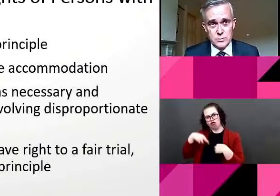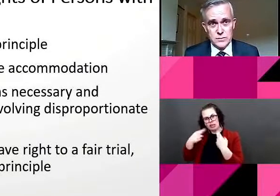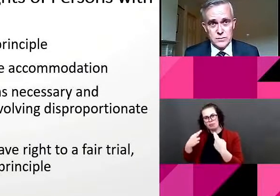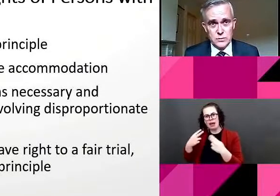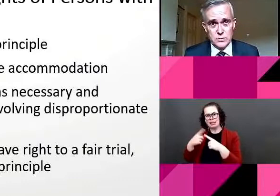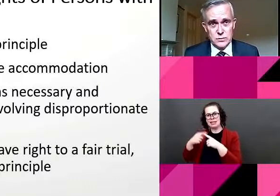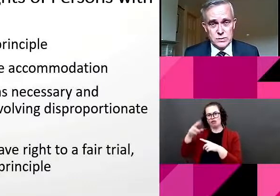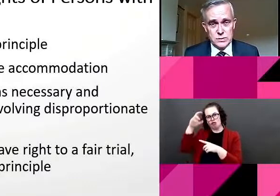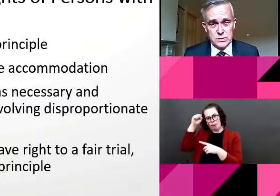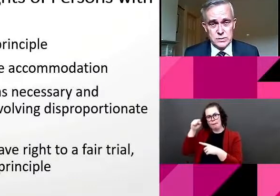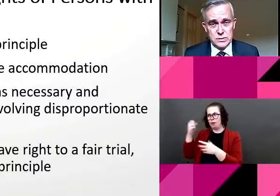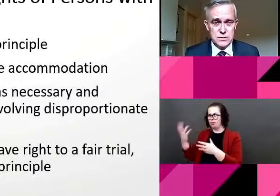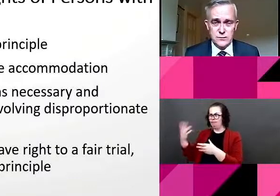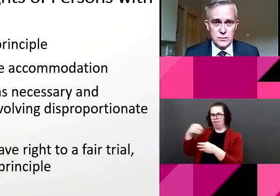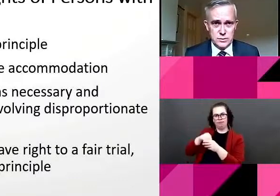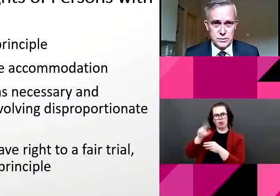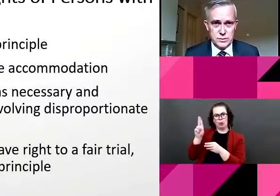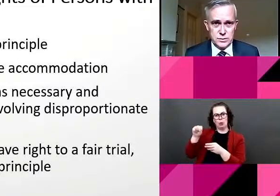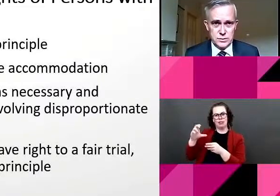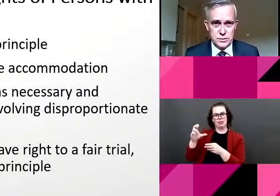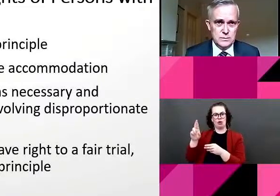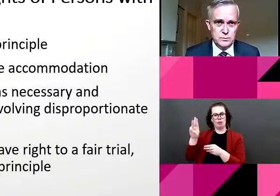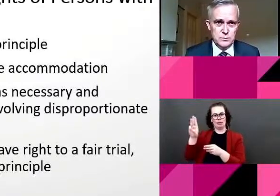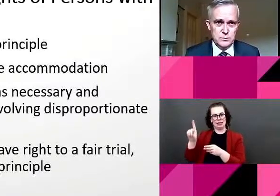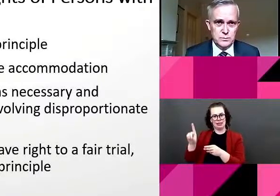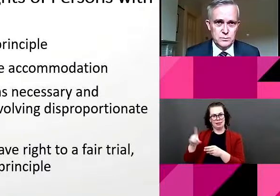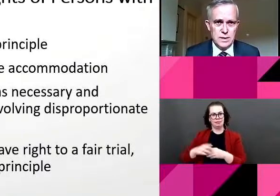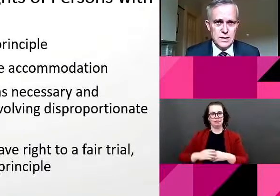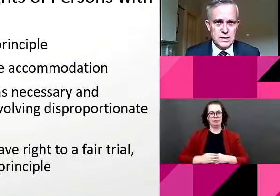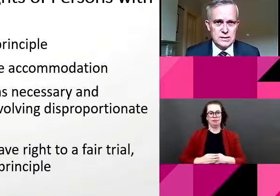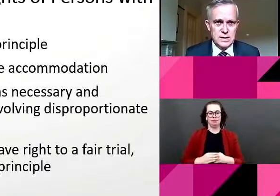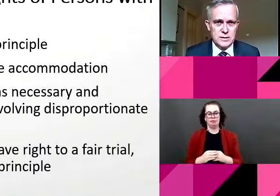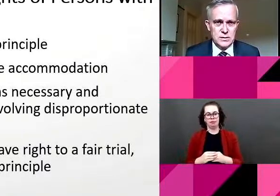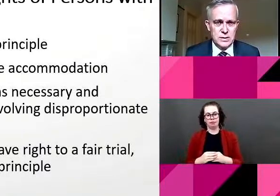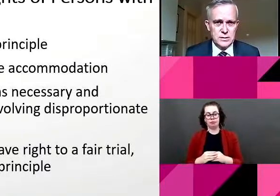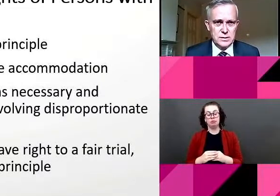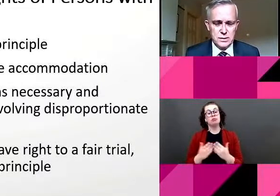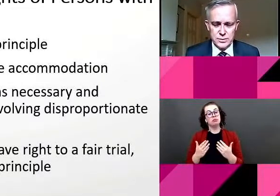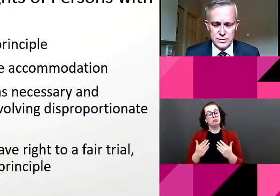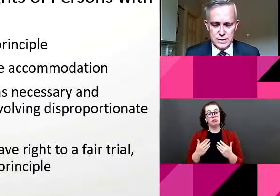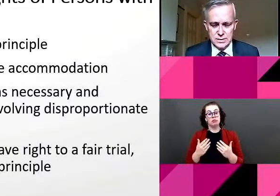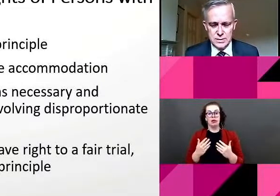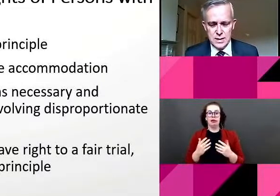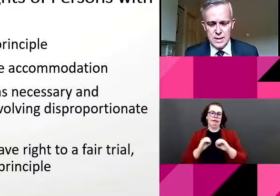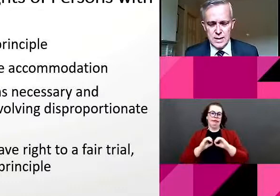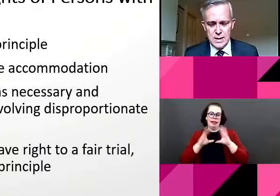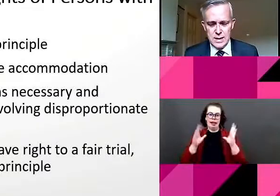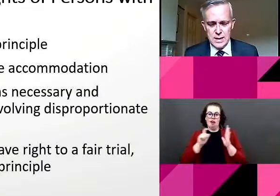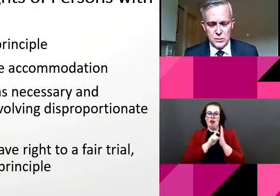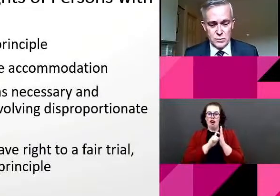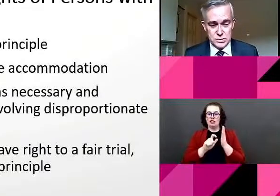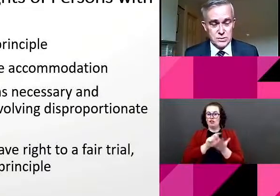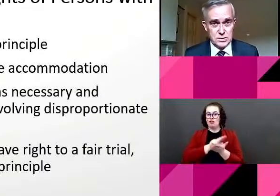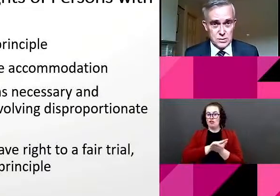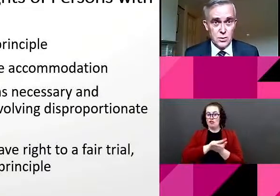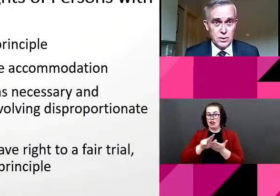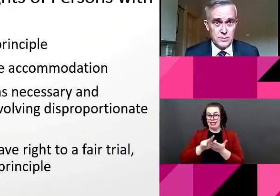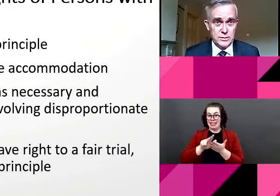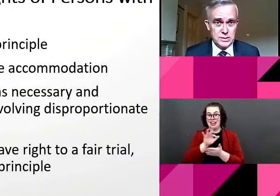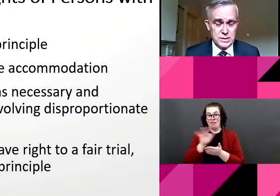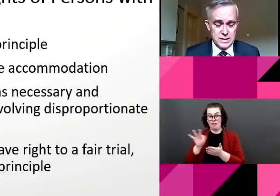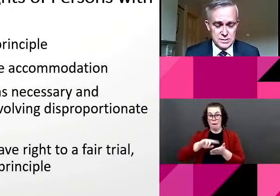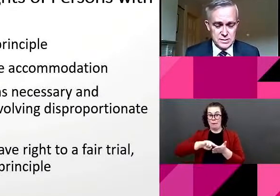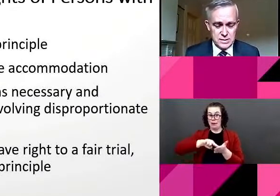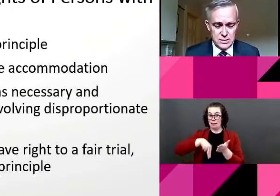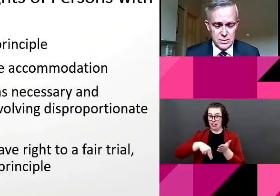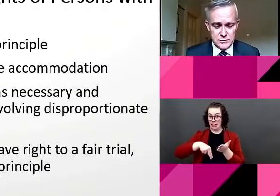Now, in terms of those Convention rights, of course, the key principle is set out in Article 13, which is all